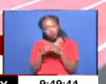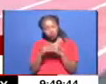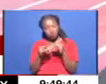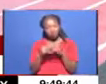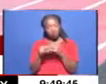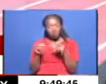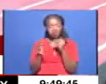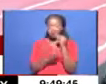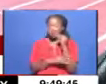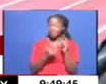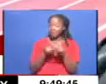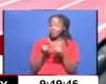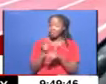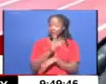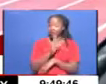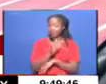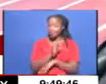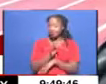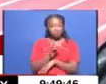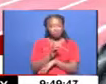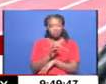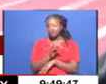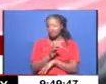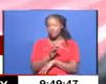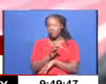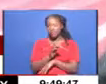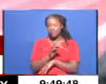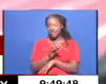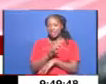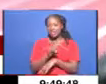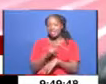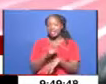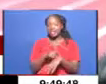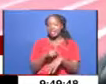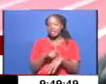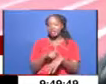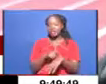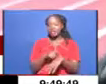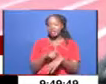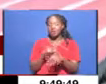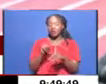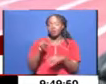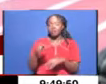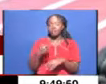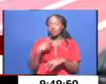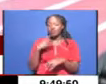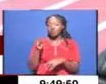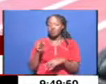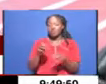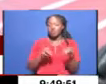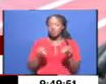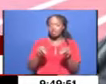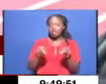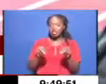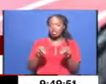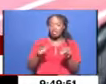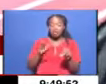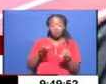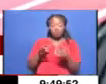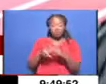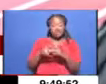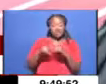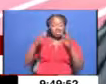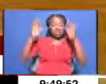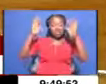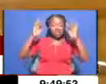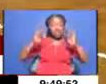bad, but this afternoon you see when our 1500 meters women was starting, it rained and it